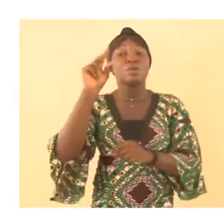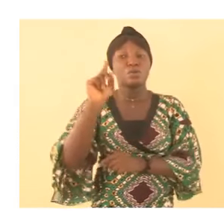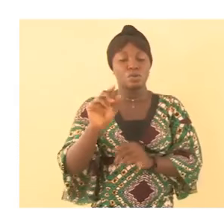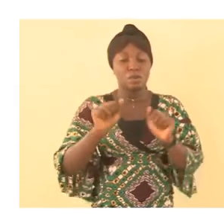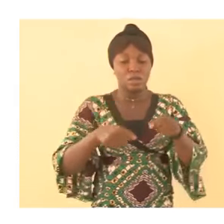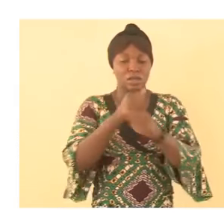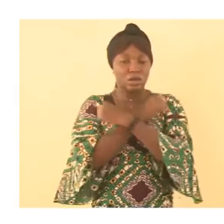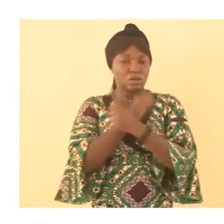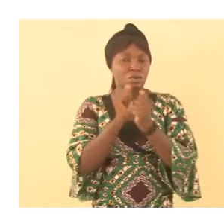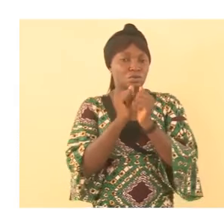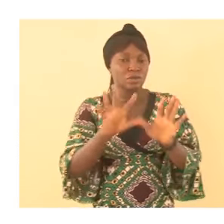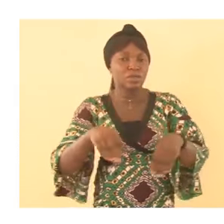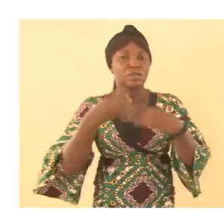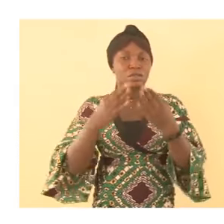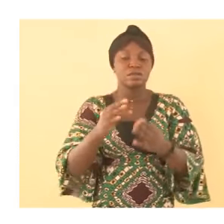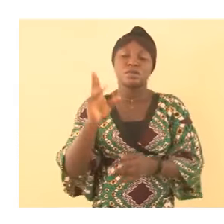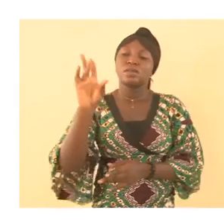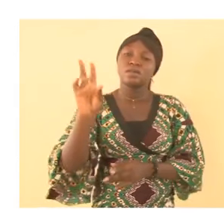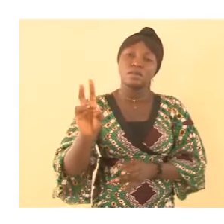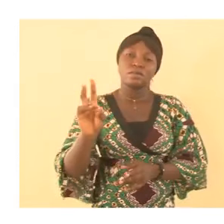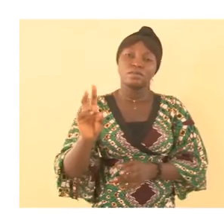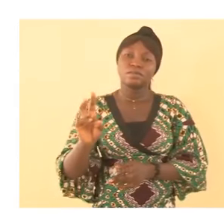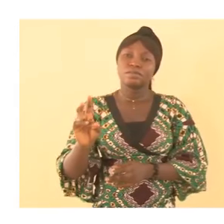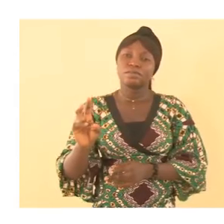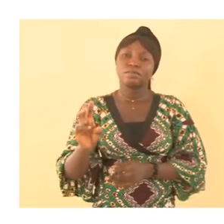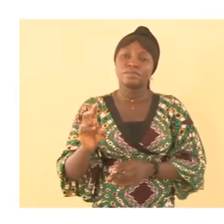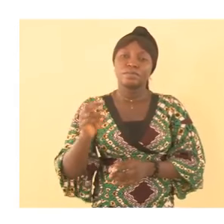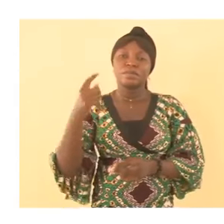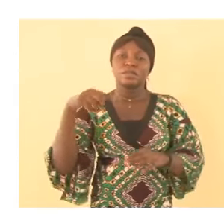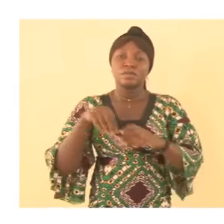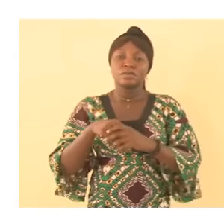But no one can love without giving. Seven.